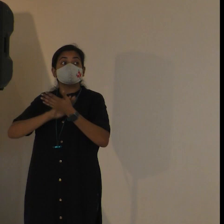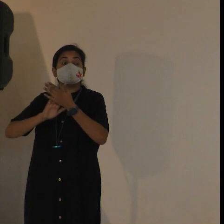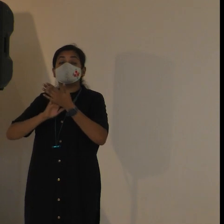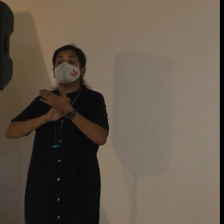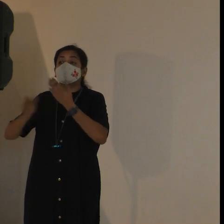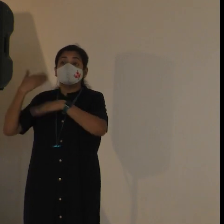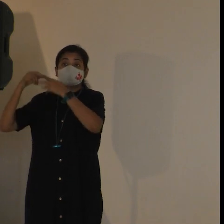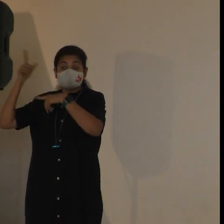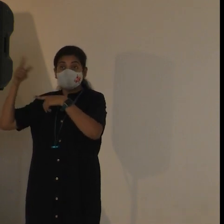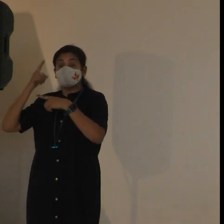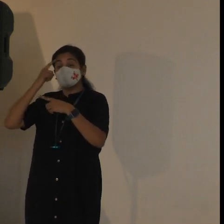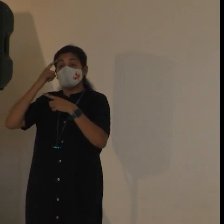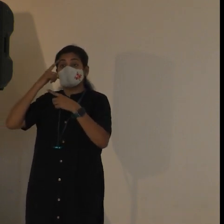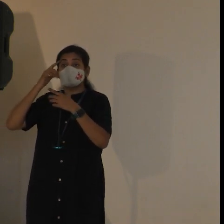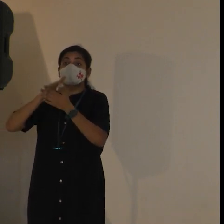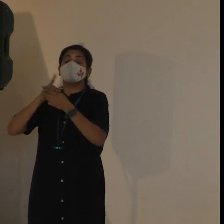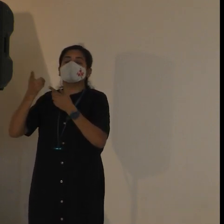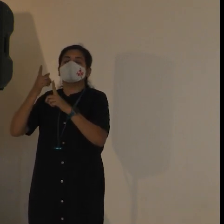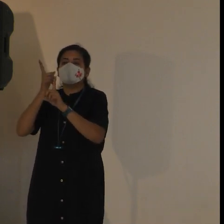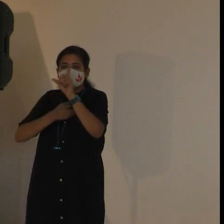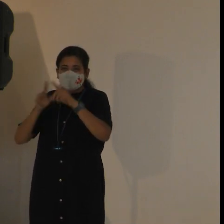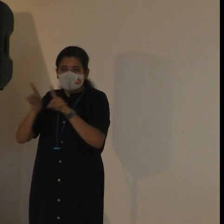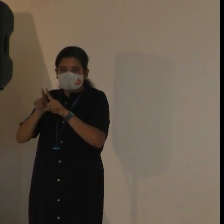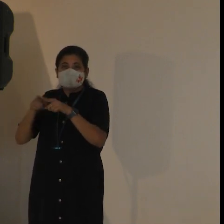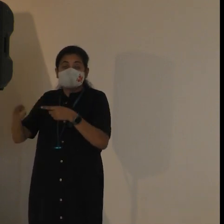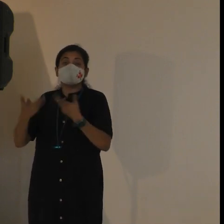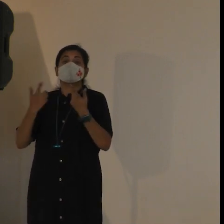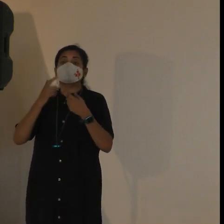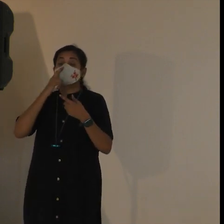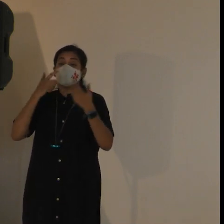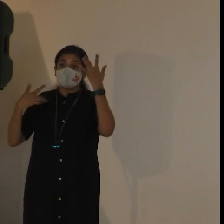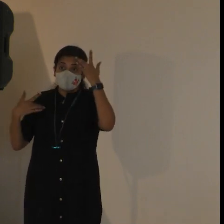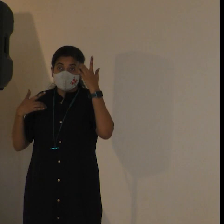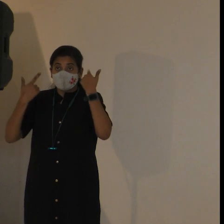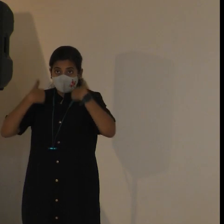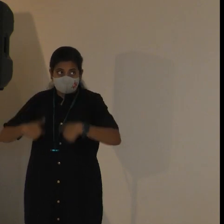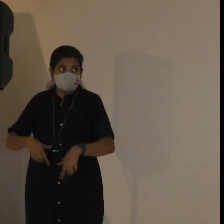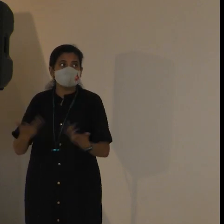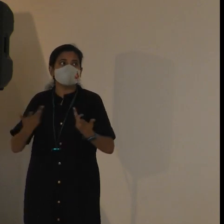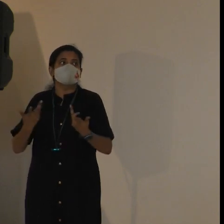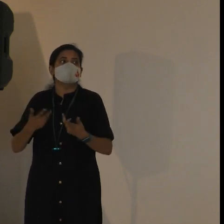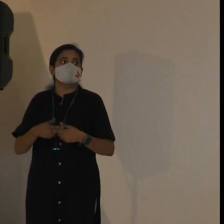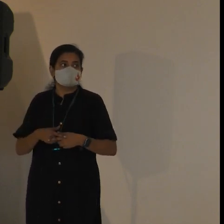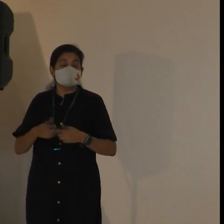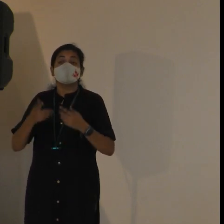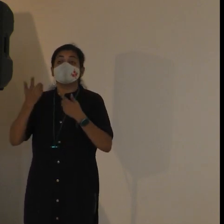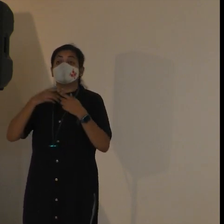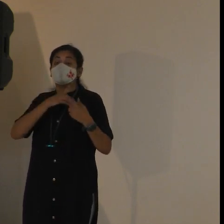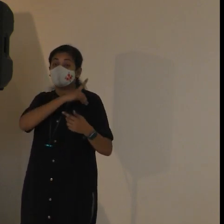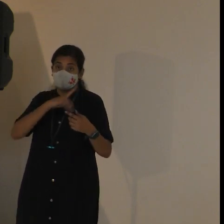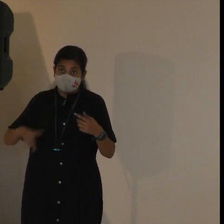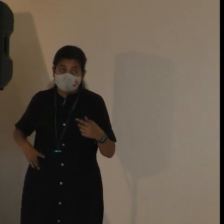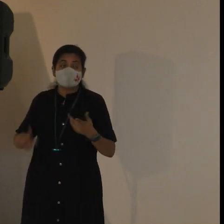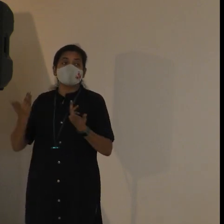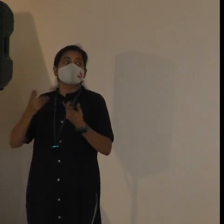mental institutions in colonial India, or maternal health in say southern Karnataka. So